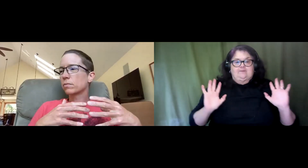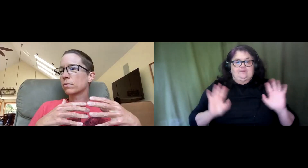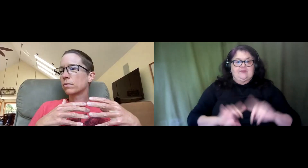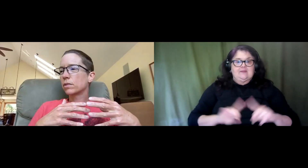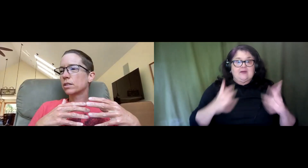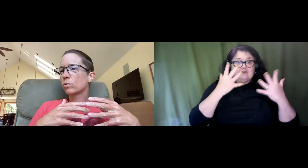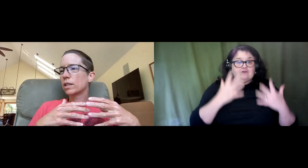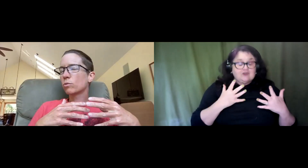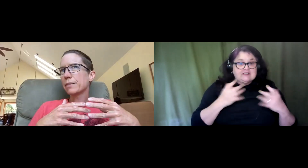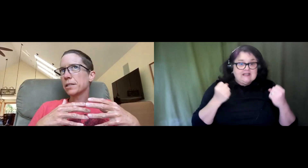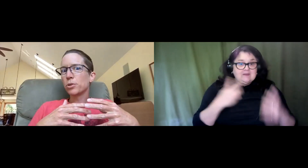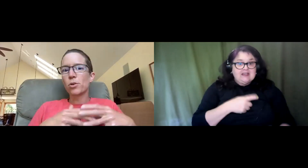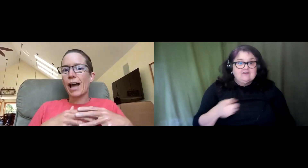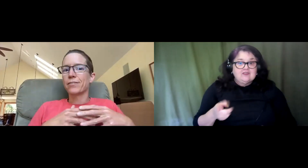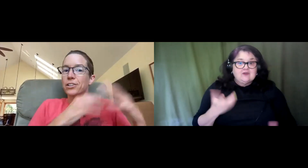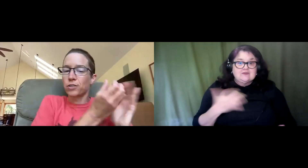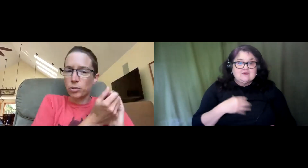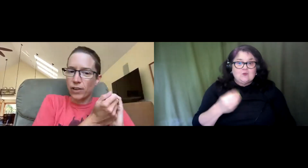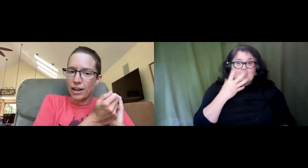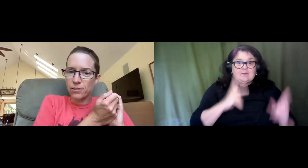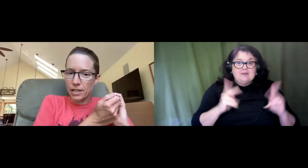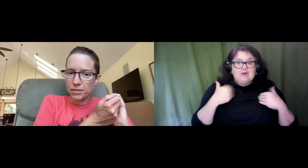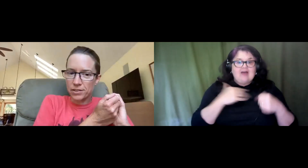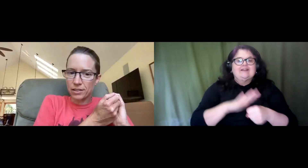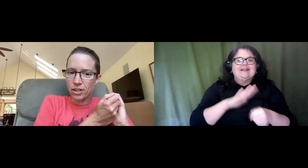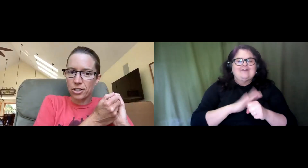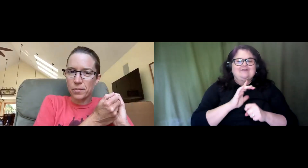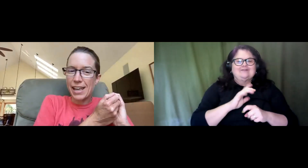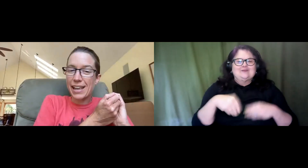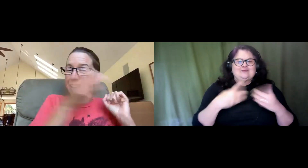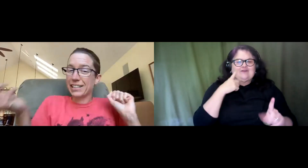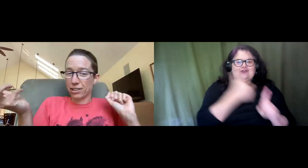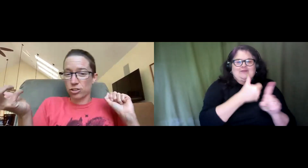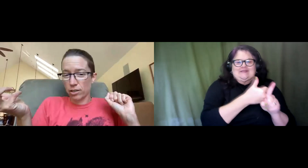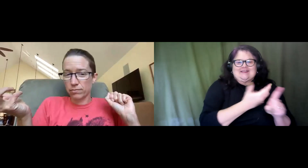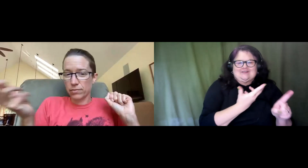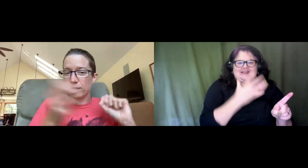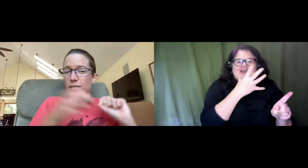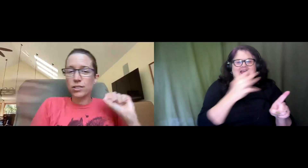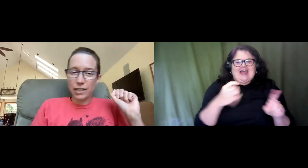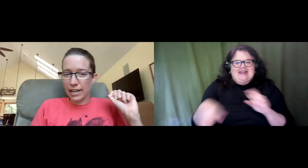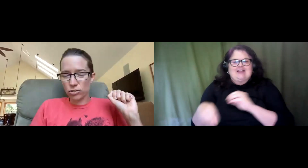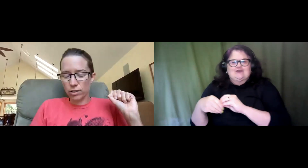those it's white people who have enough to provide for themselves in the long term and extra,